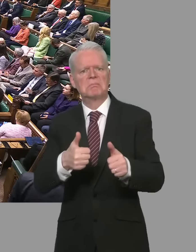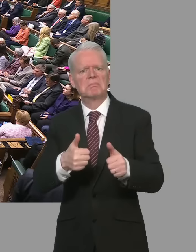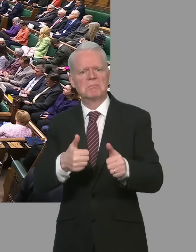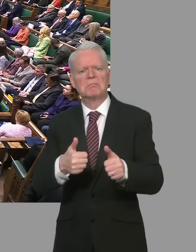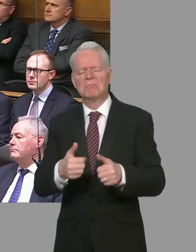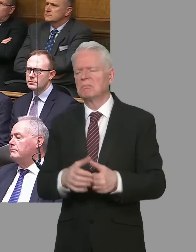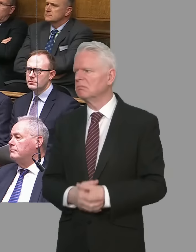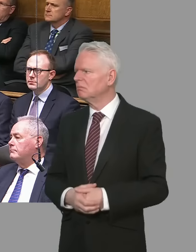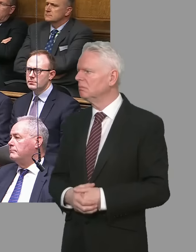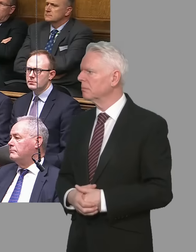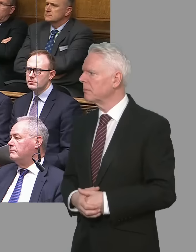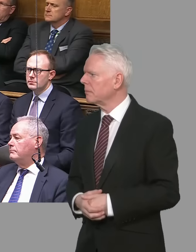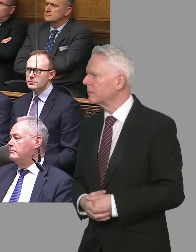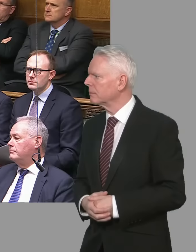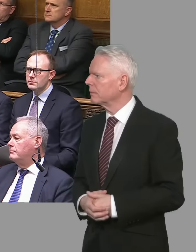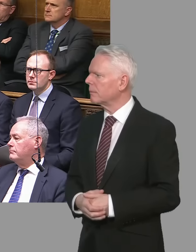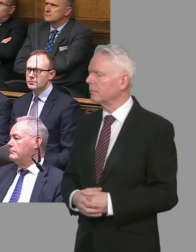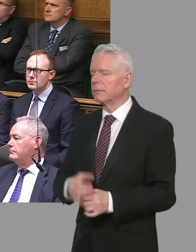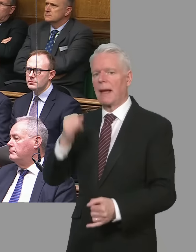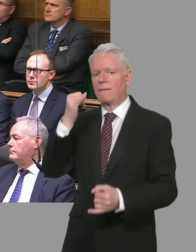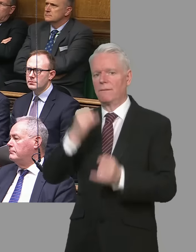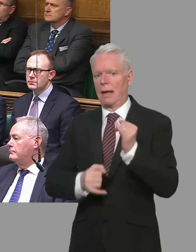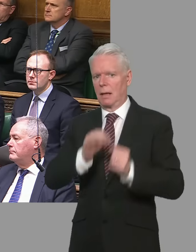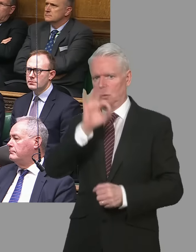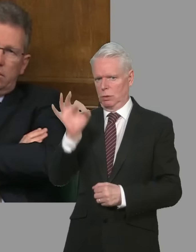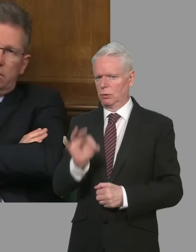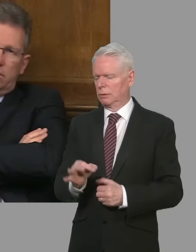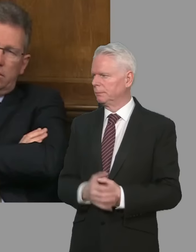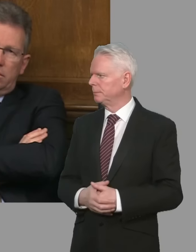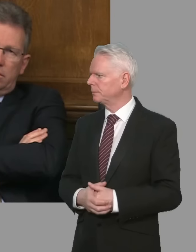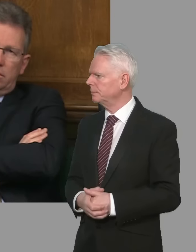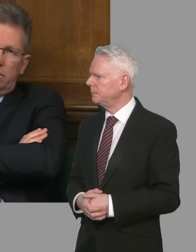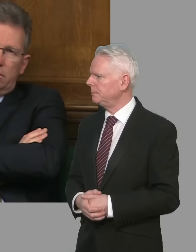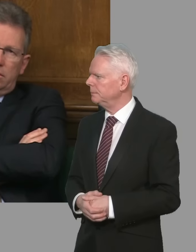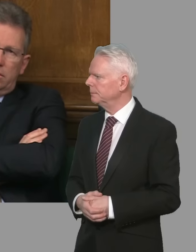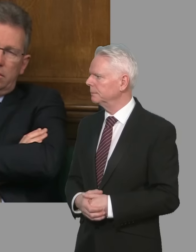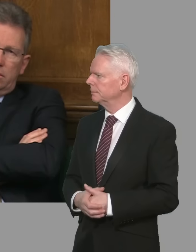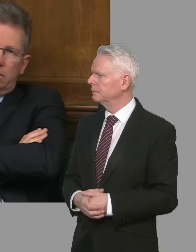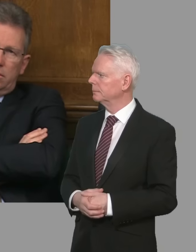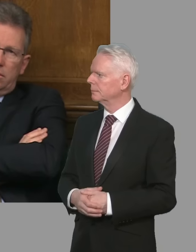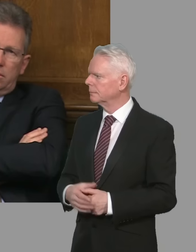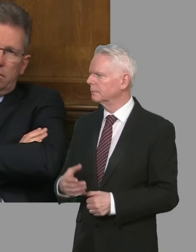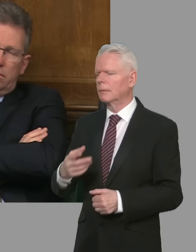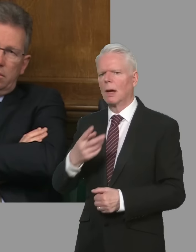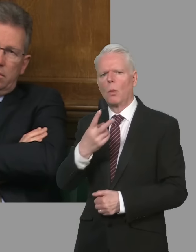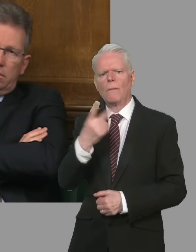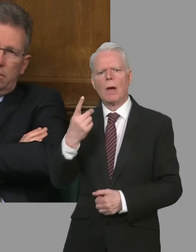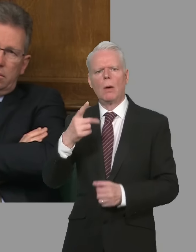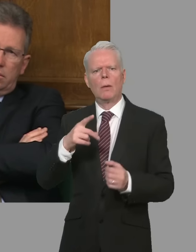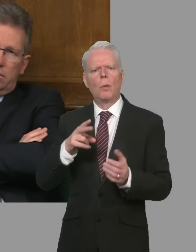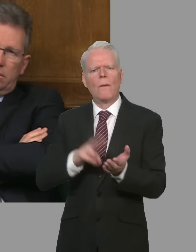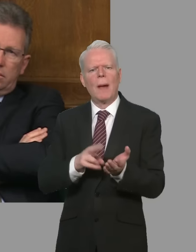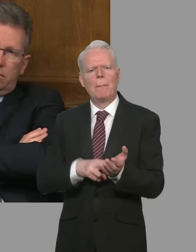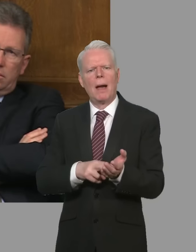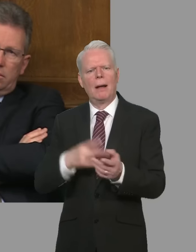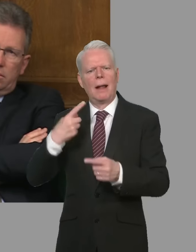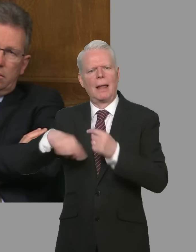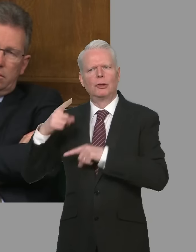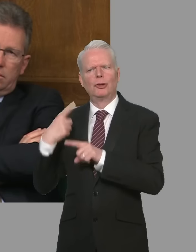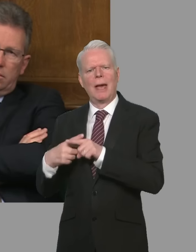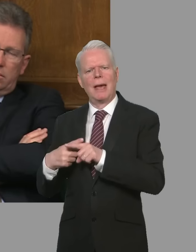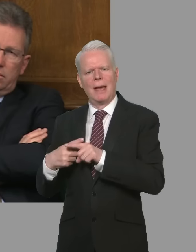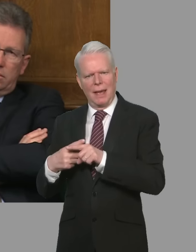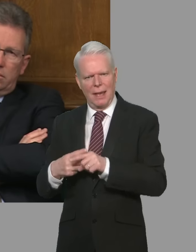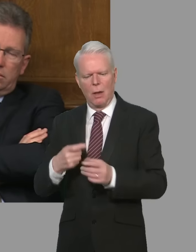Robert Clancy, a hugely valued and much loved member of my staff, took his own life. He was 29.